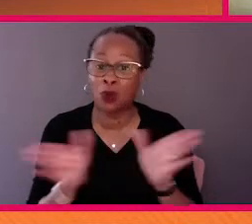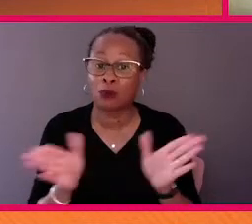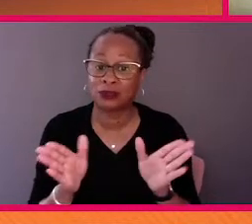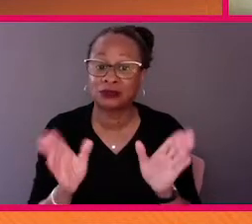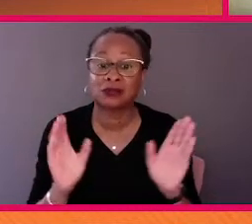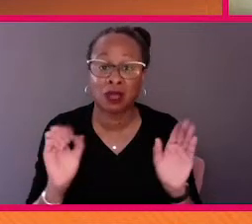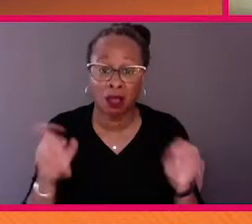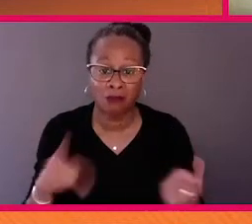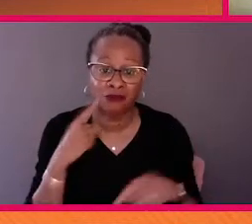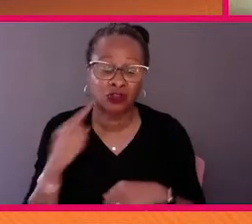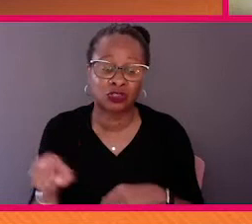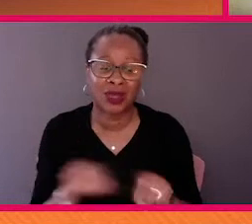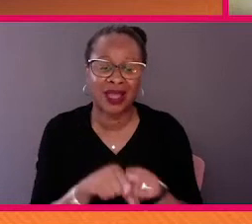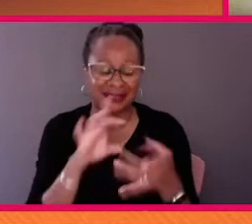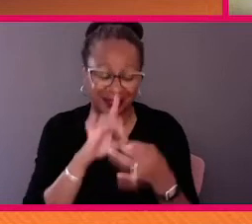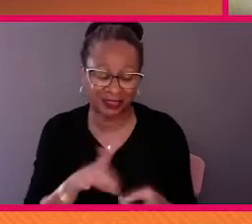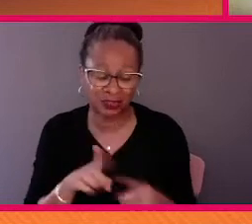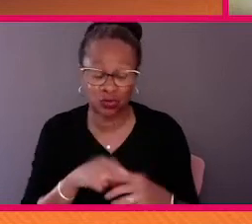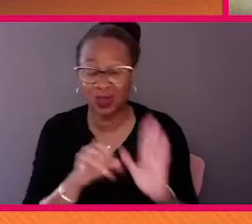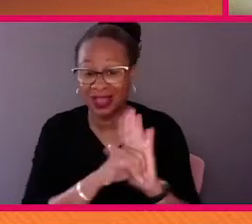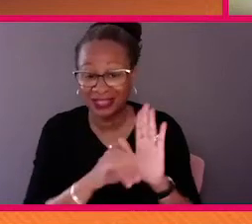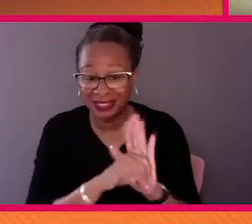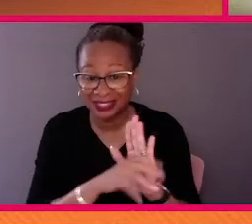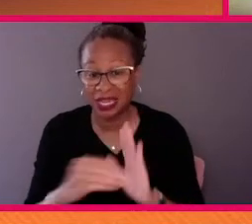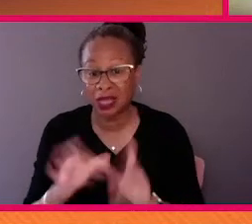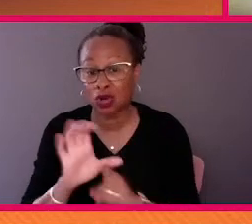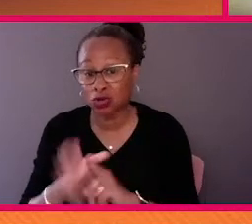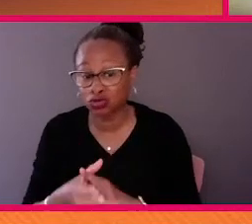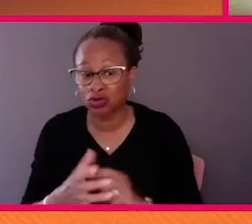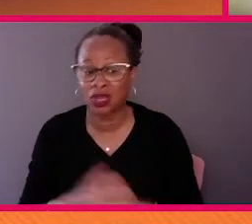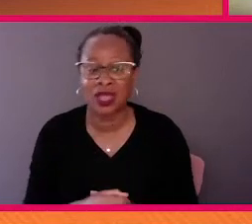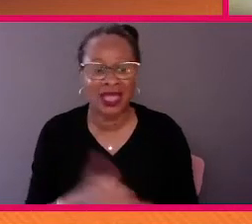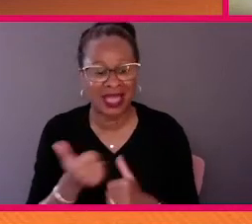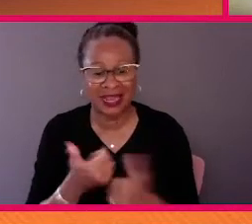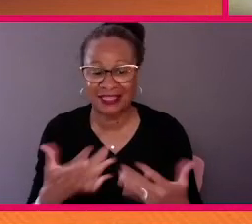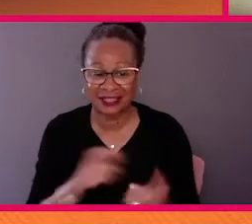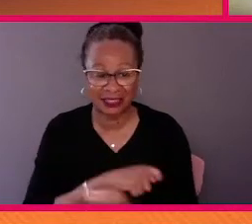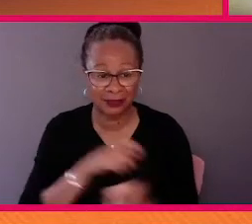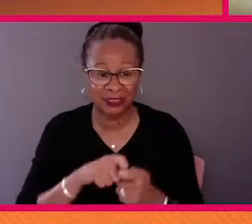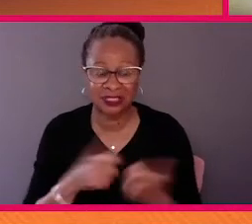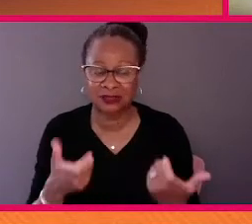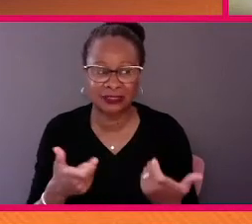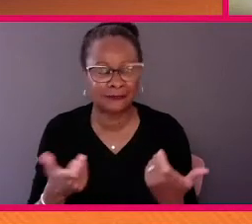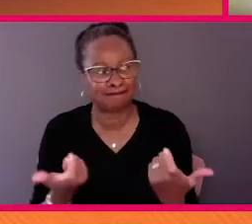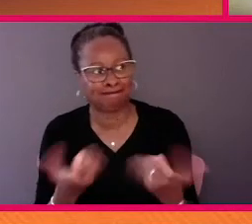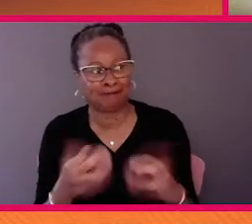pertains specifically in terms of identity and culture, anything specifically salient that you want to